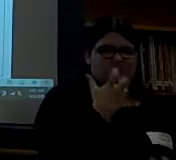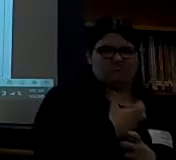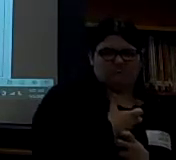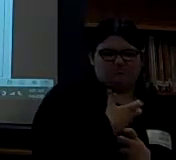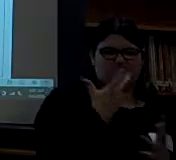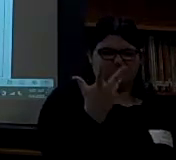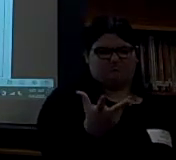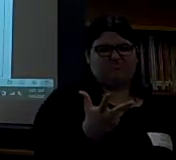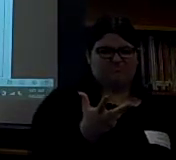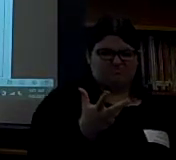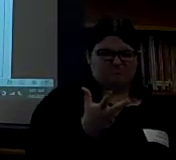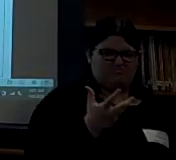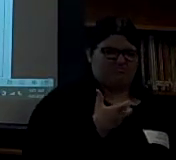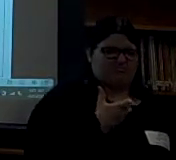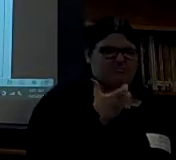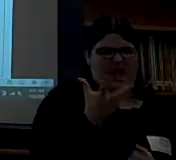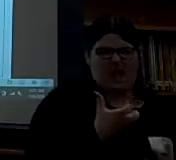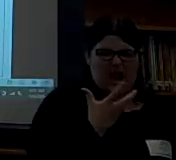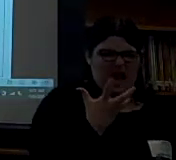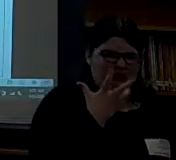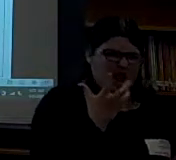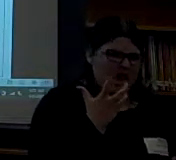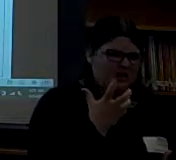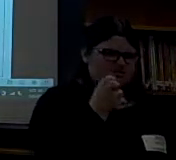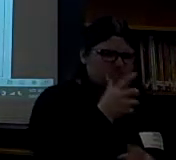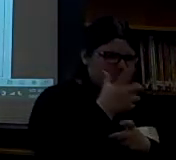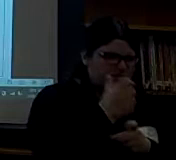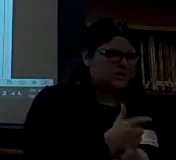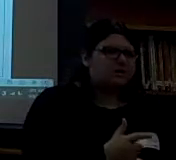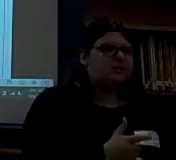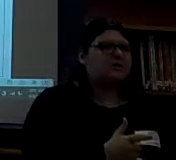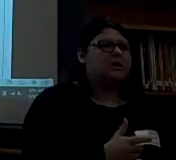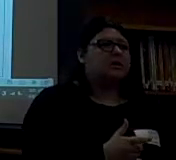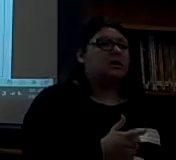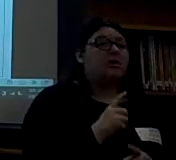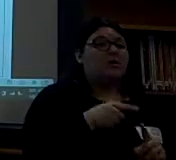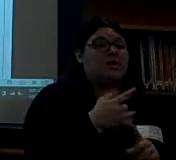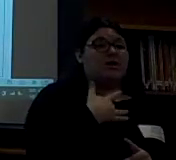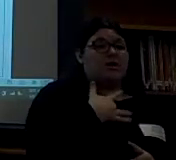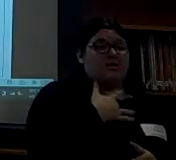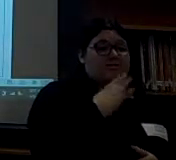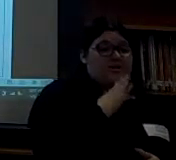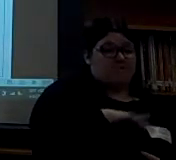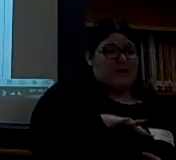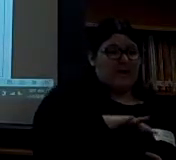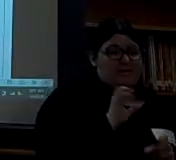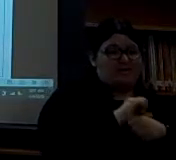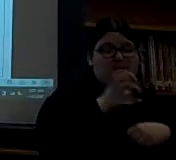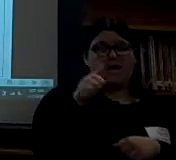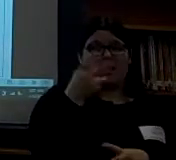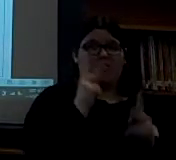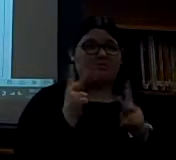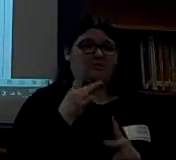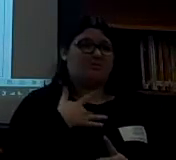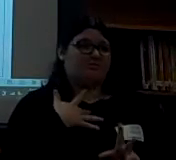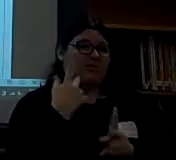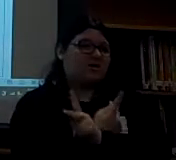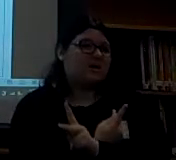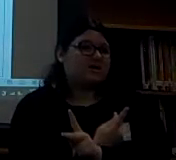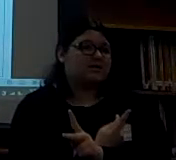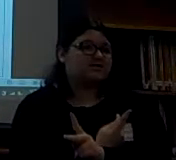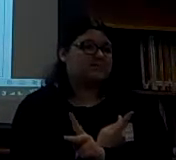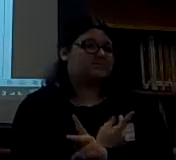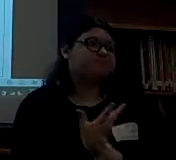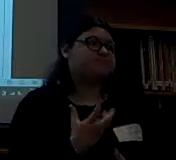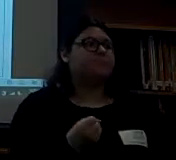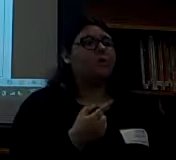on a younger sibling. That, you know, you've heard this, when people feel bad, they make other people feel worse. A lot of that negative behavior is, I'm not feeling so